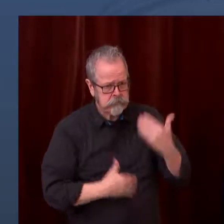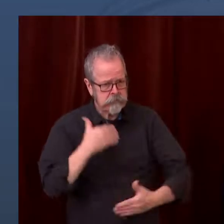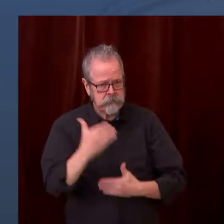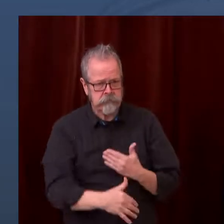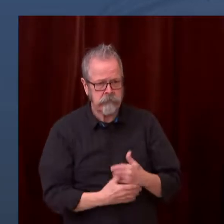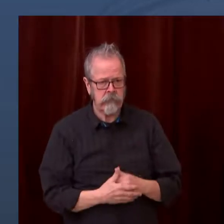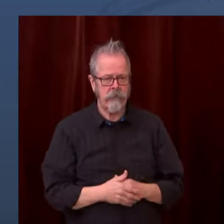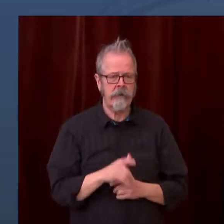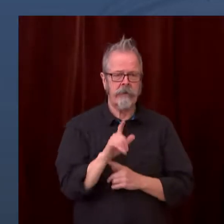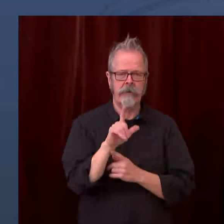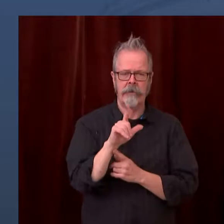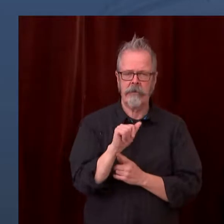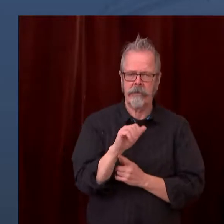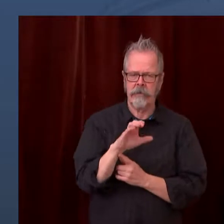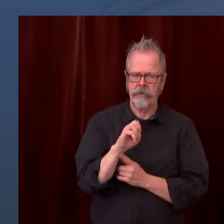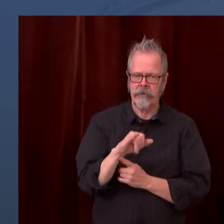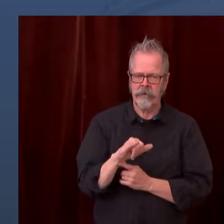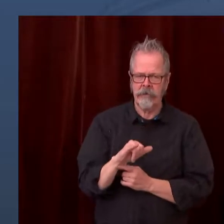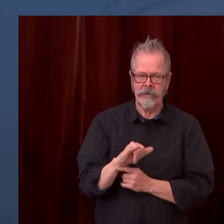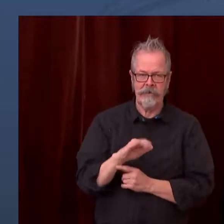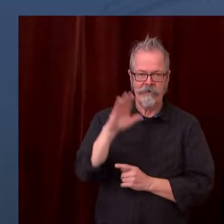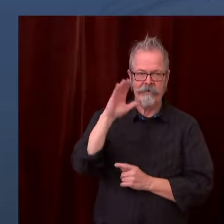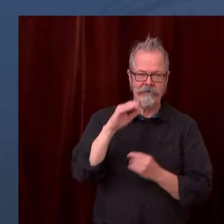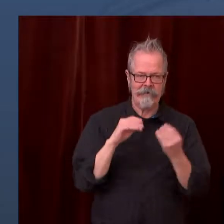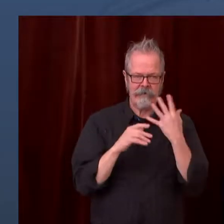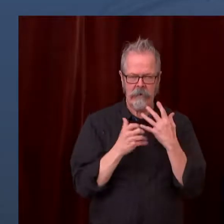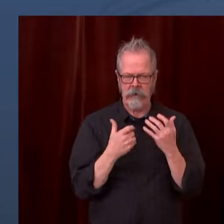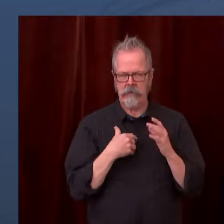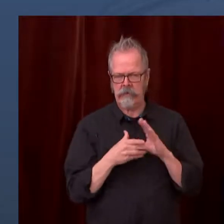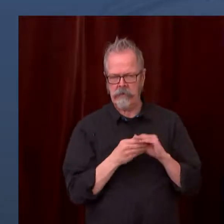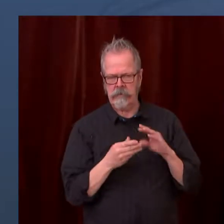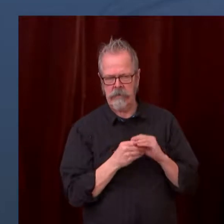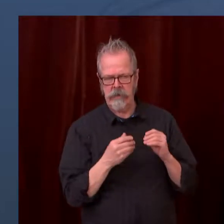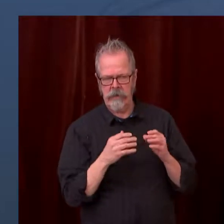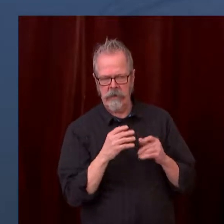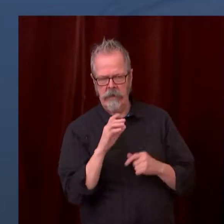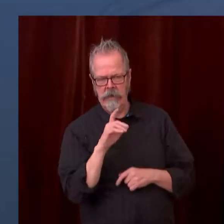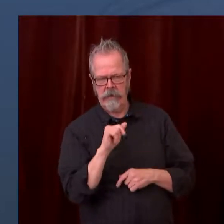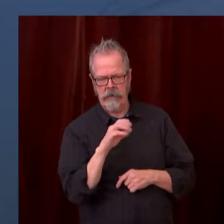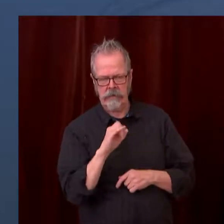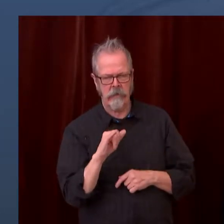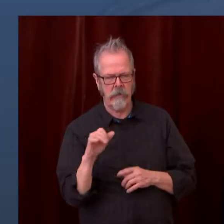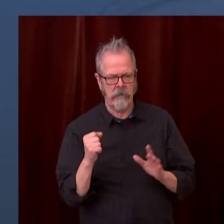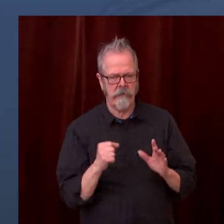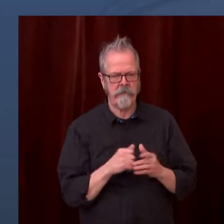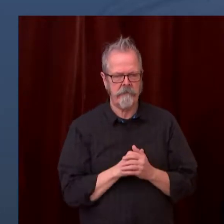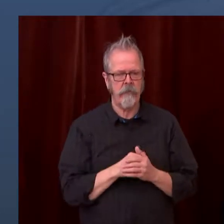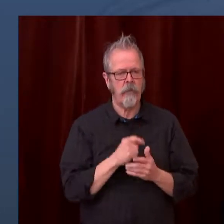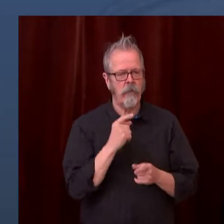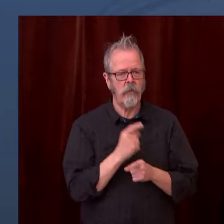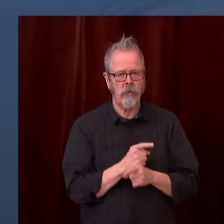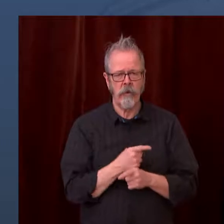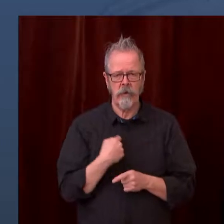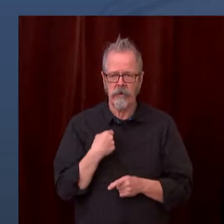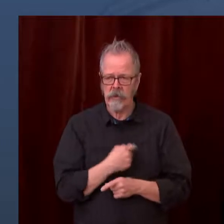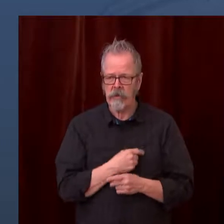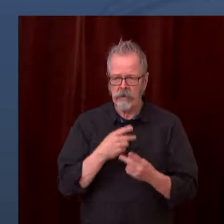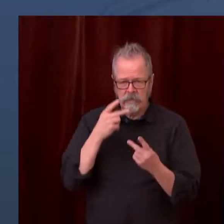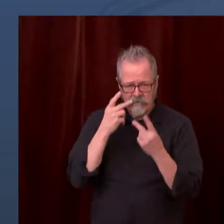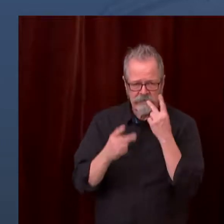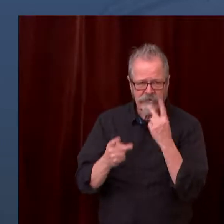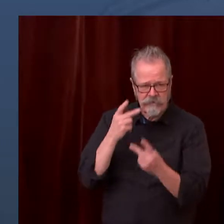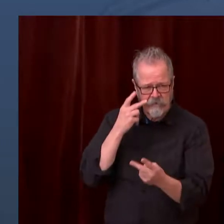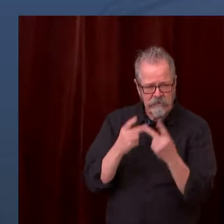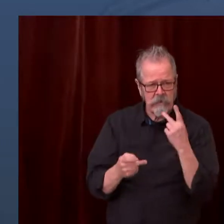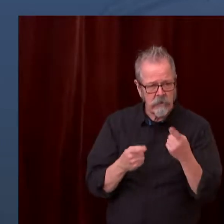earlier comments that we are incorporating any of those strategies when we are seeing some that work well. We're also working